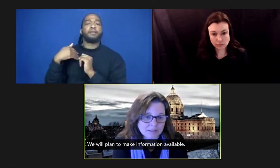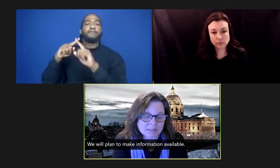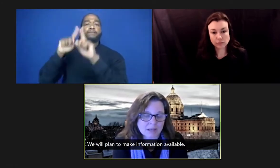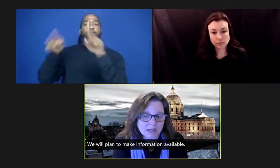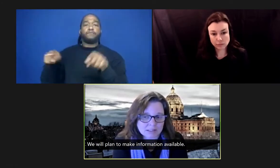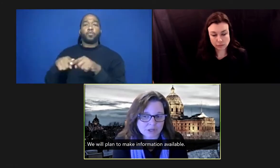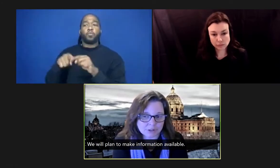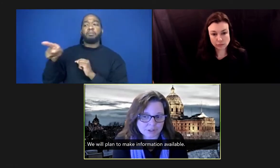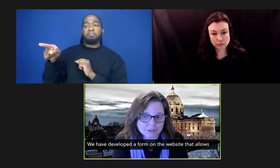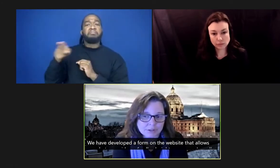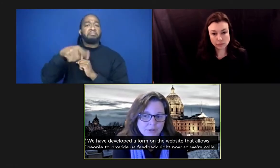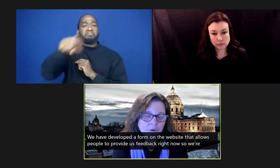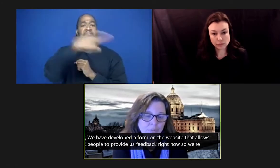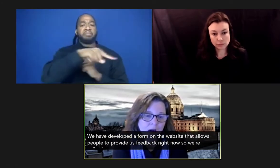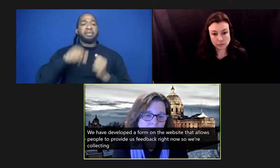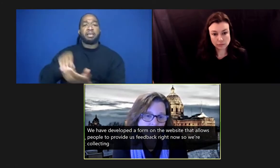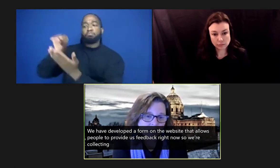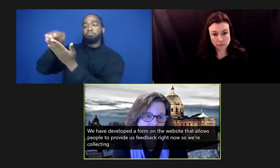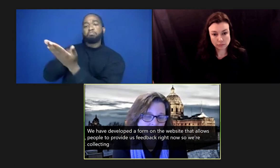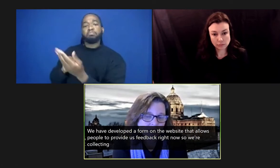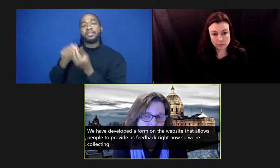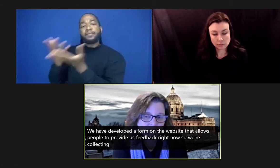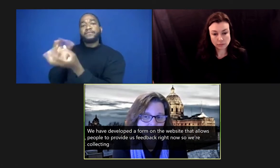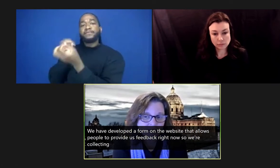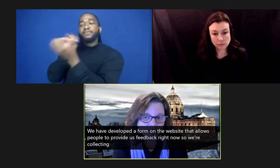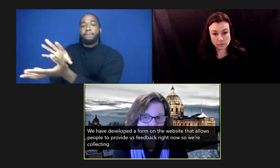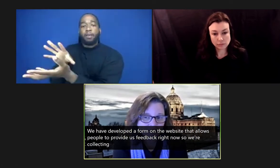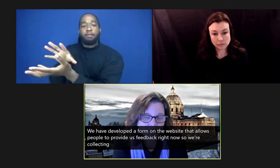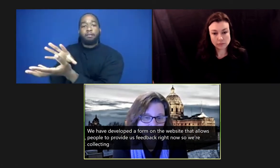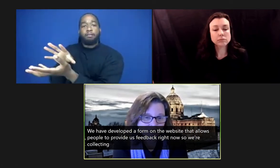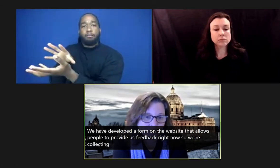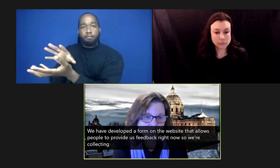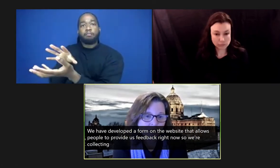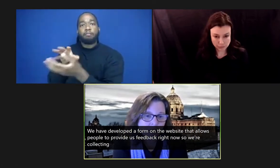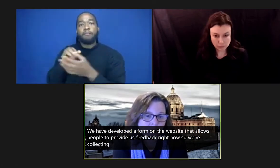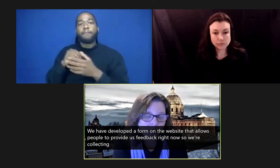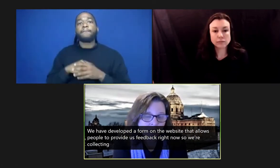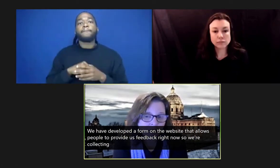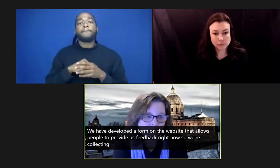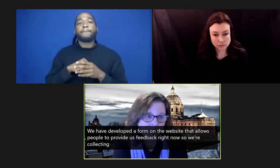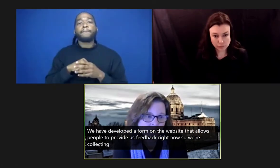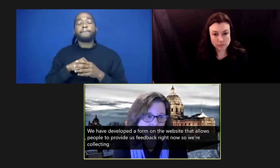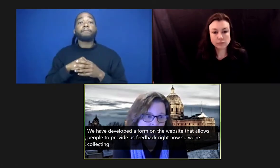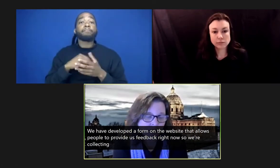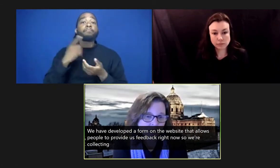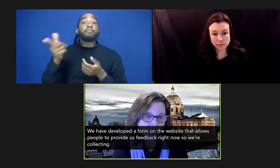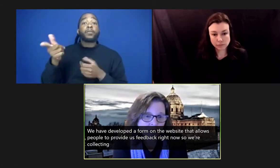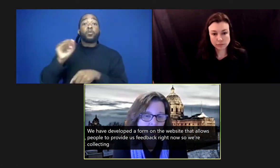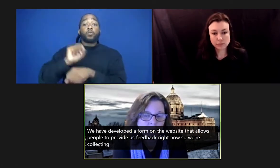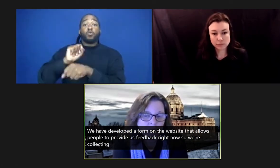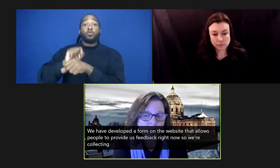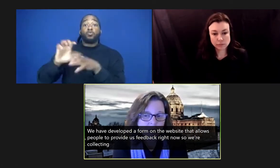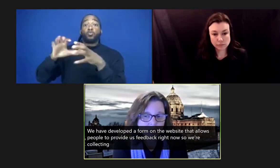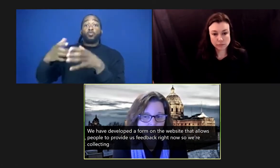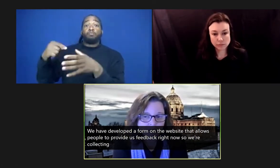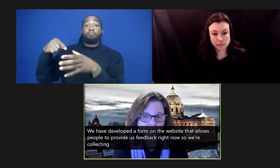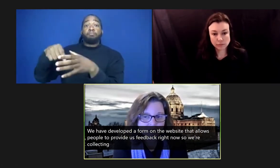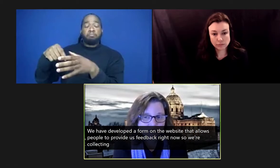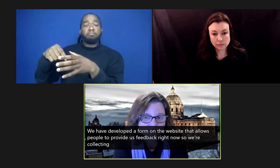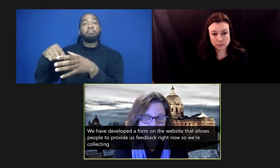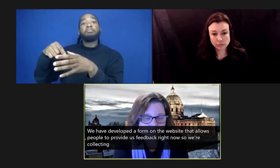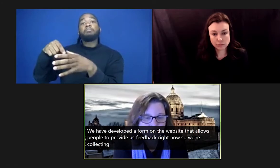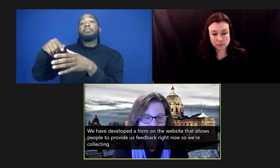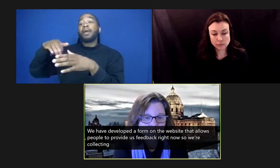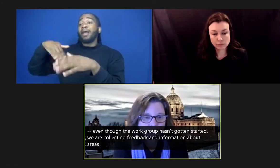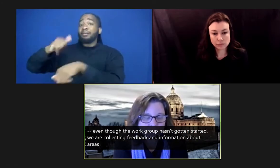group hasn't gotten started, we are collecting feedback and information about areas where we can improve